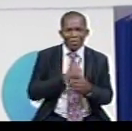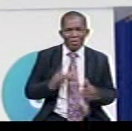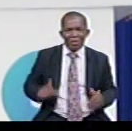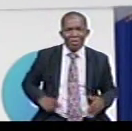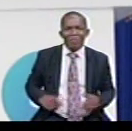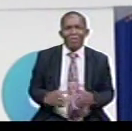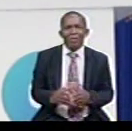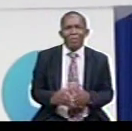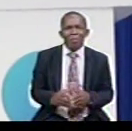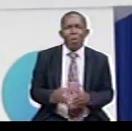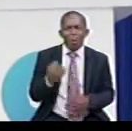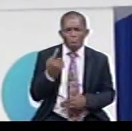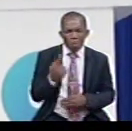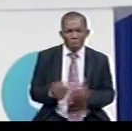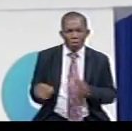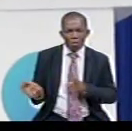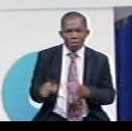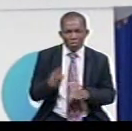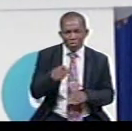What do you want the Lord to do for you?